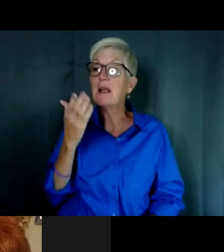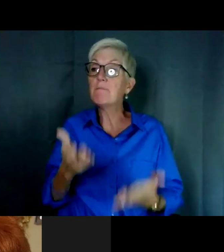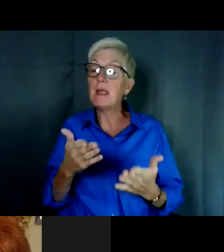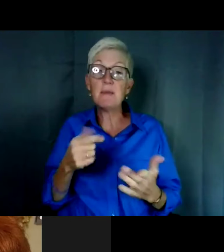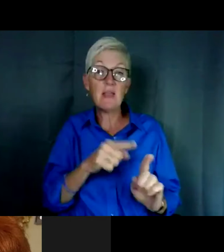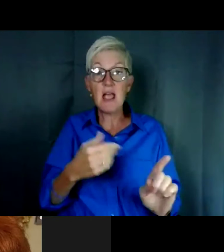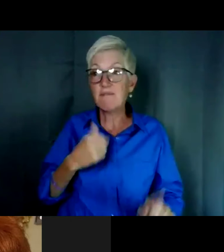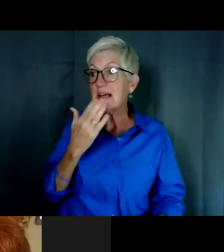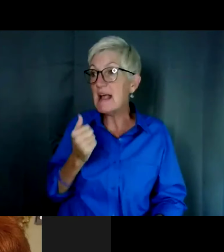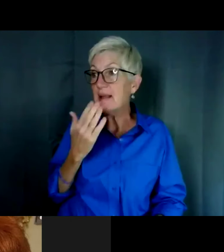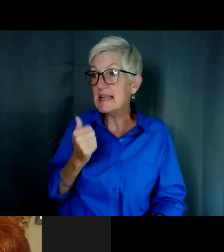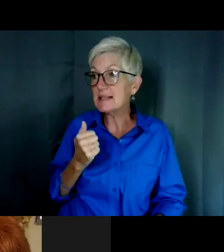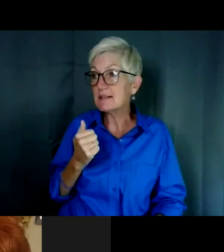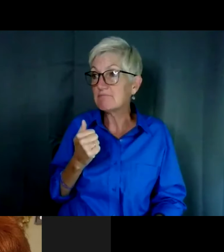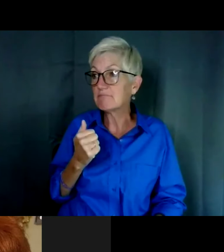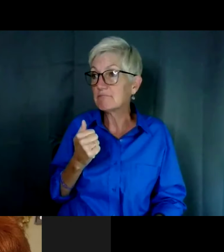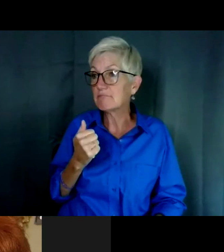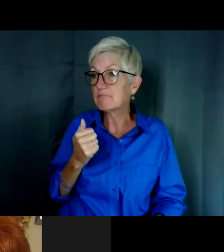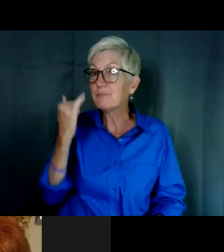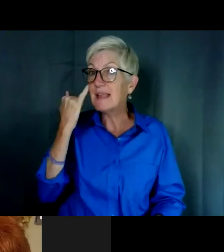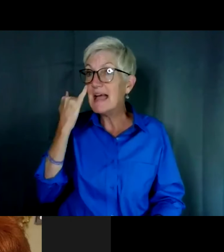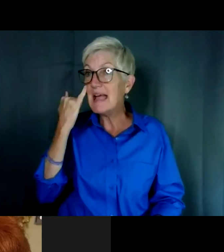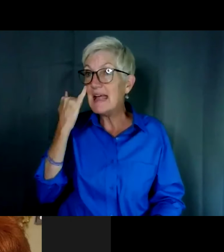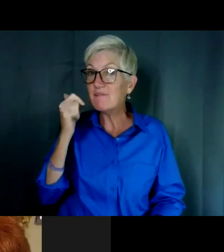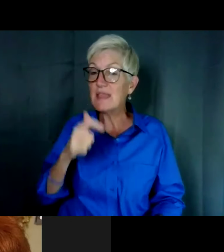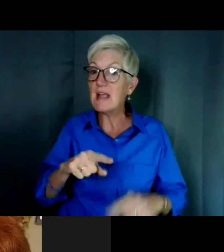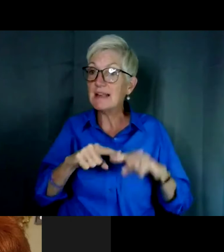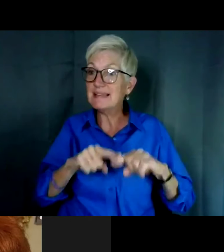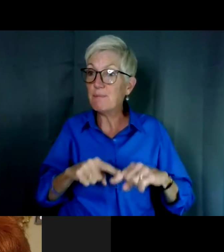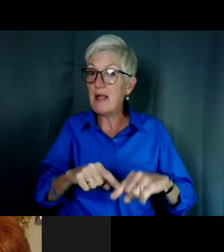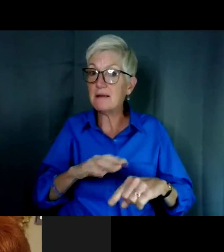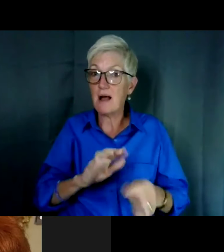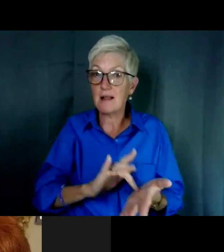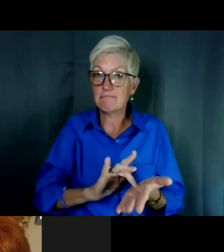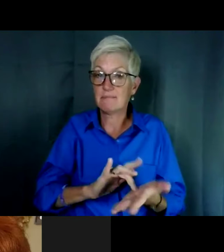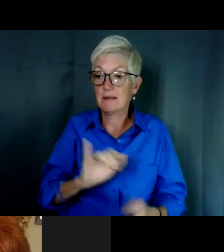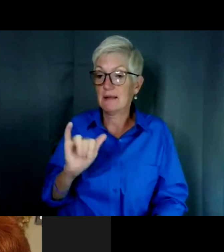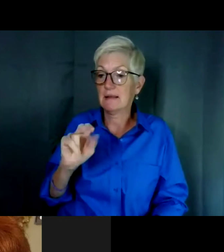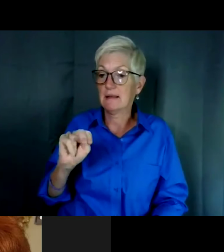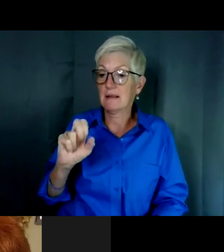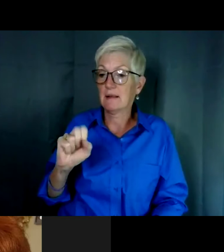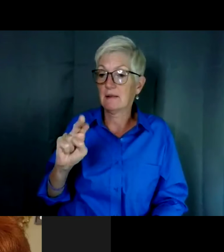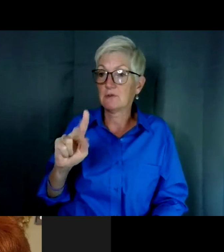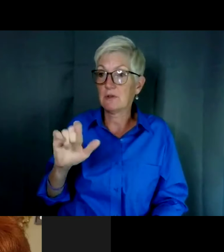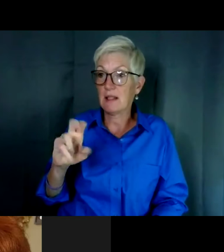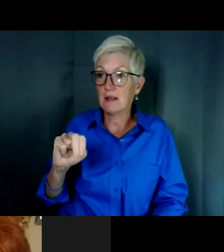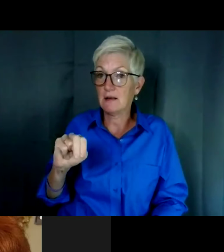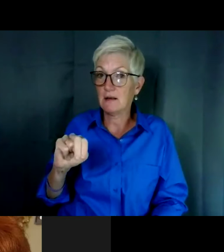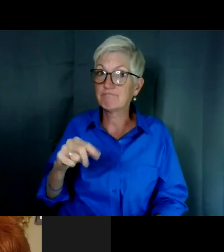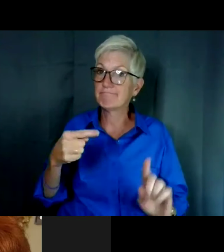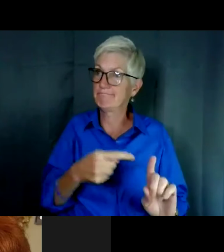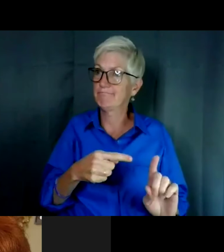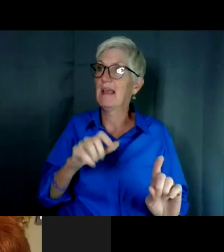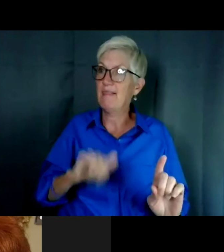diabetes. Well, if they're dependent on insulin to live, they have an